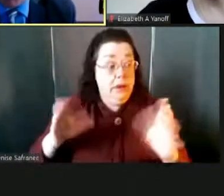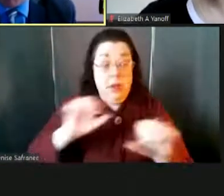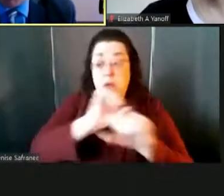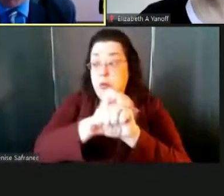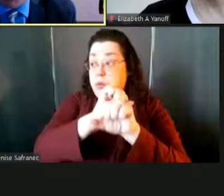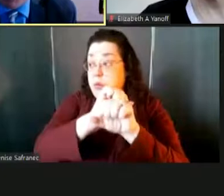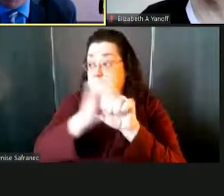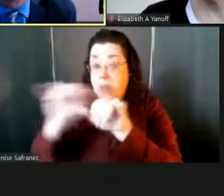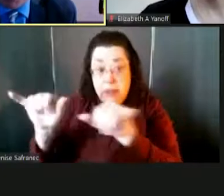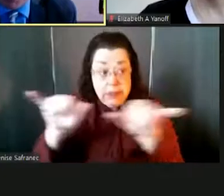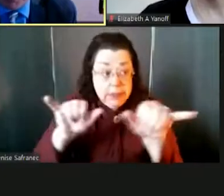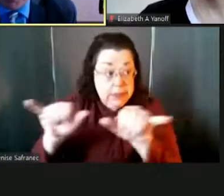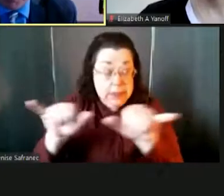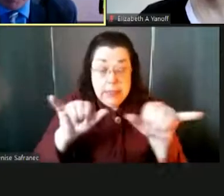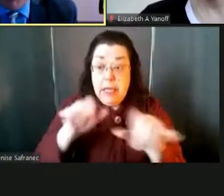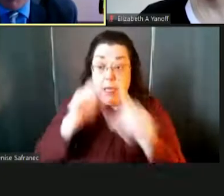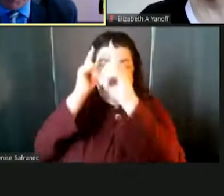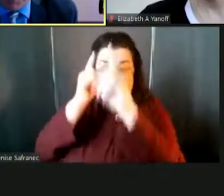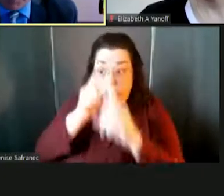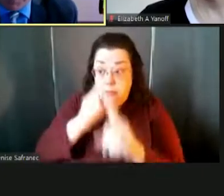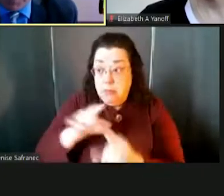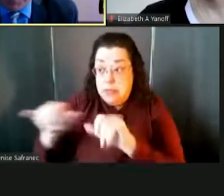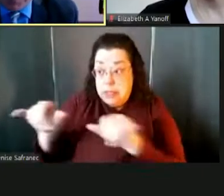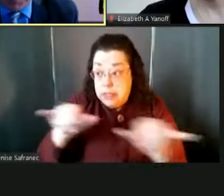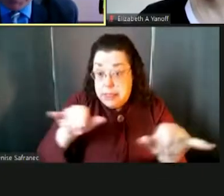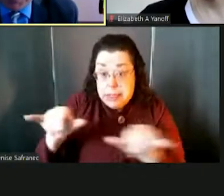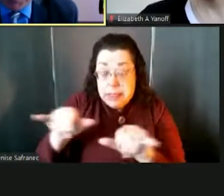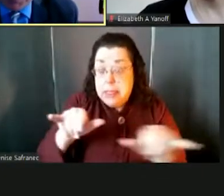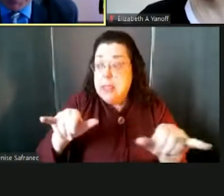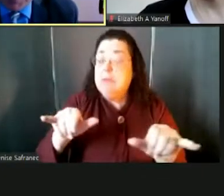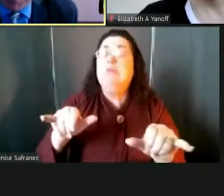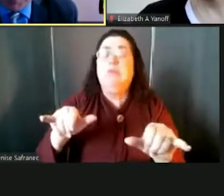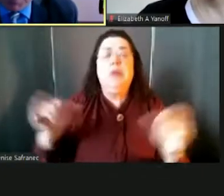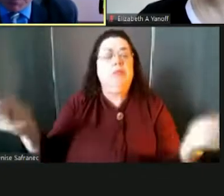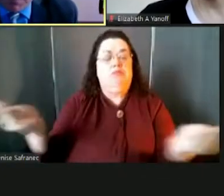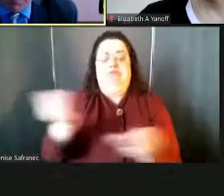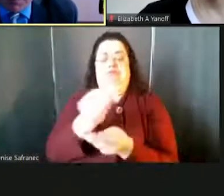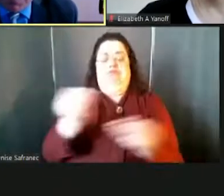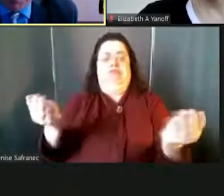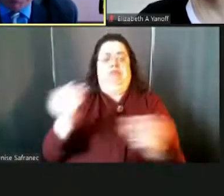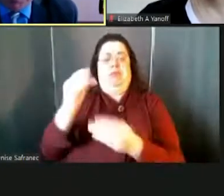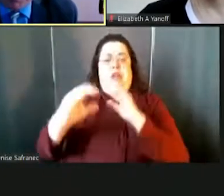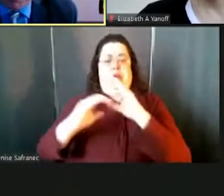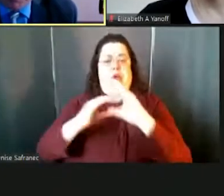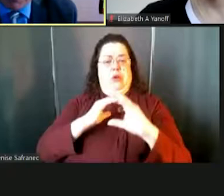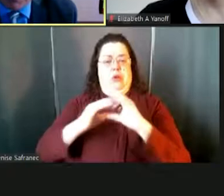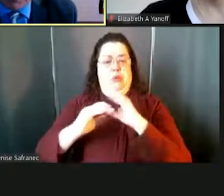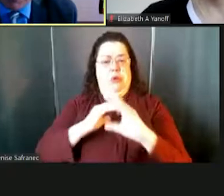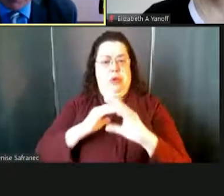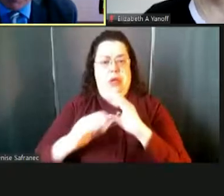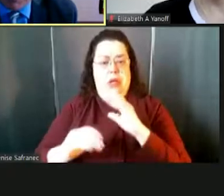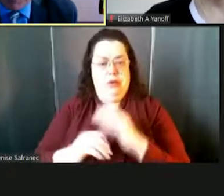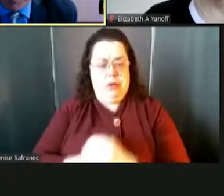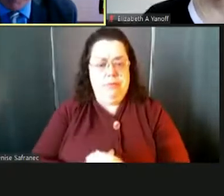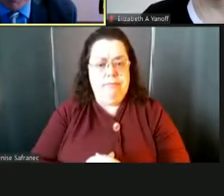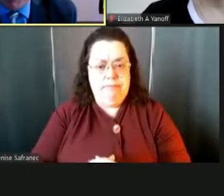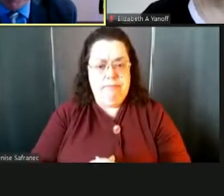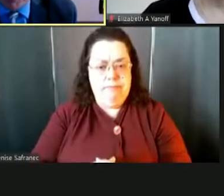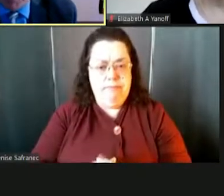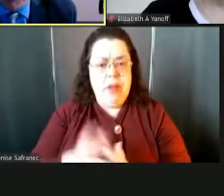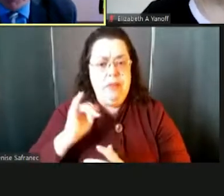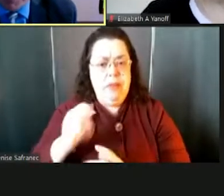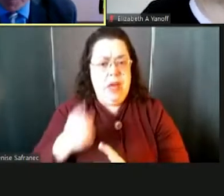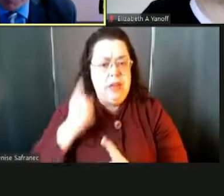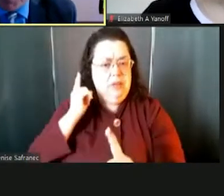direction and towards the same vision and facilitating that communication. I would say among a number of skills is really the primary